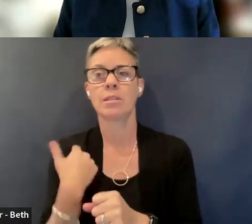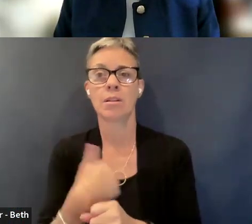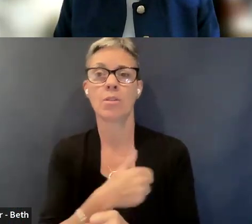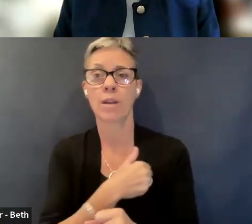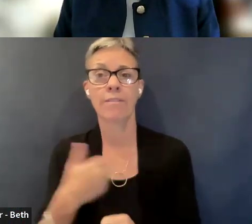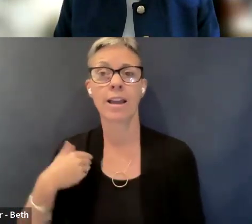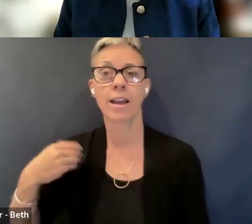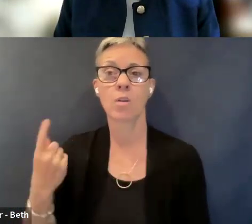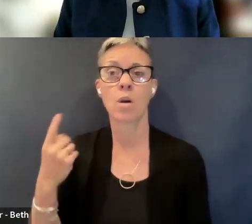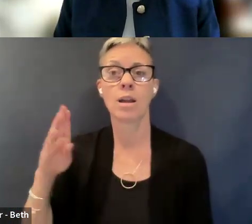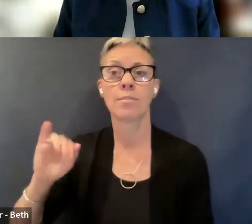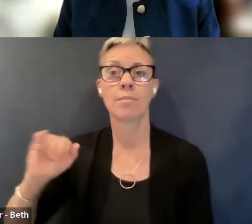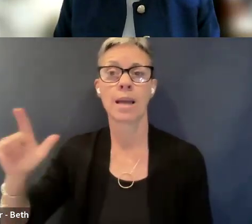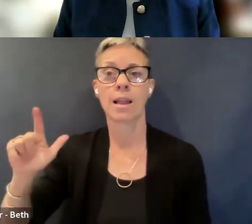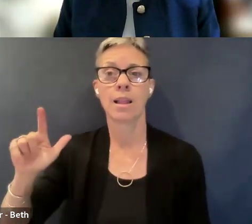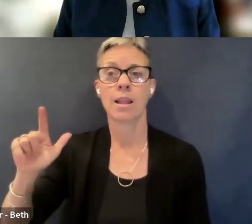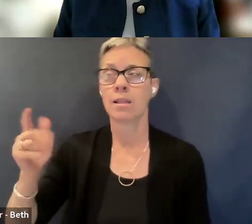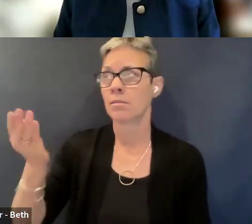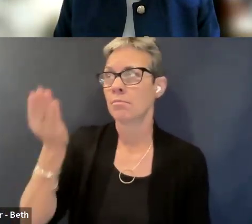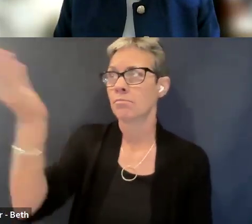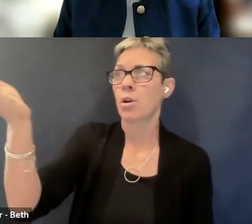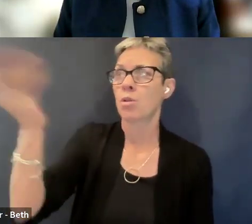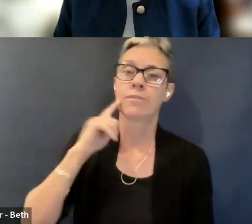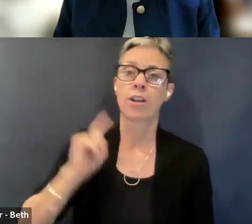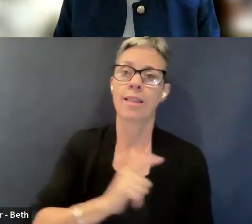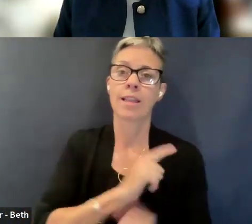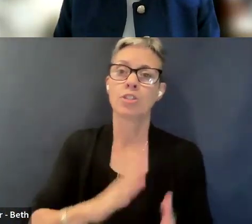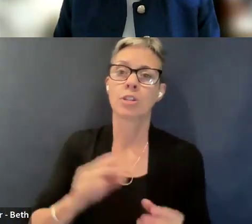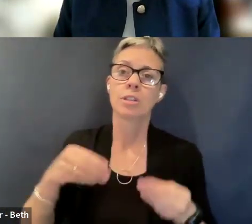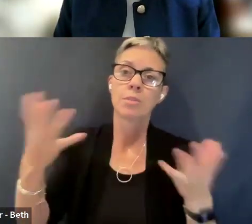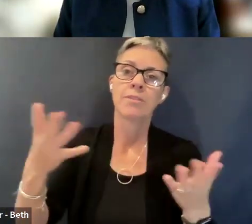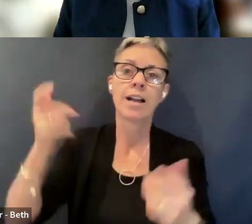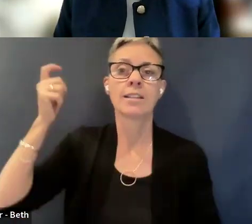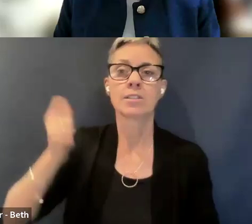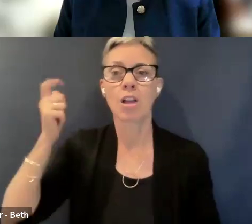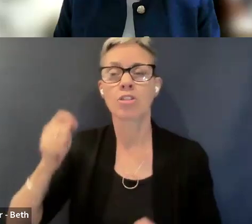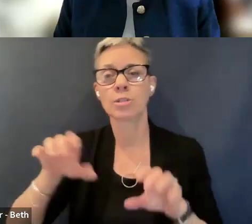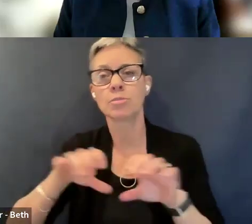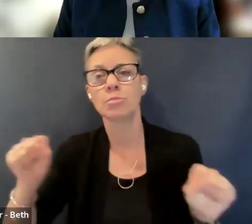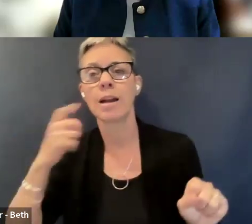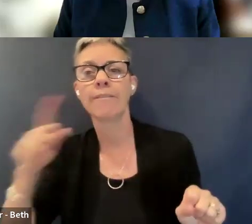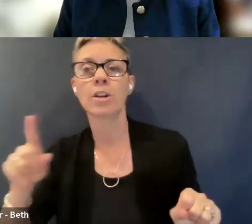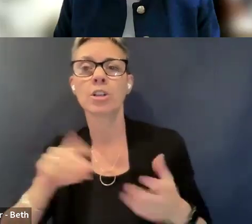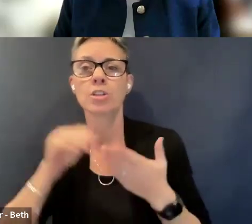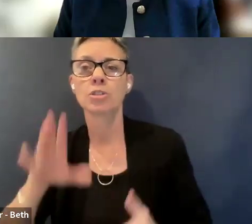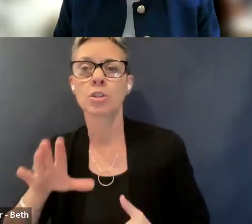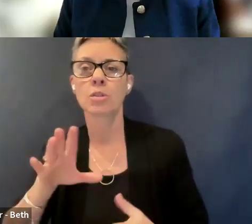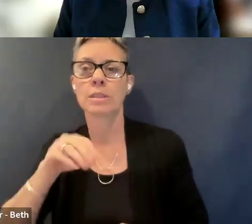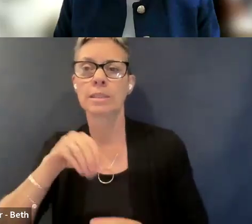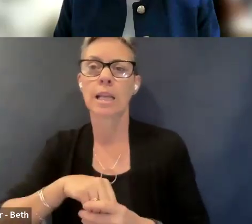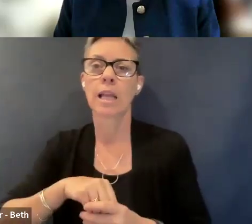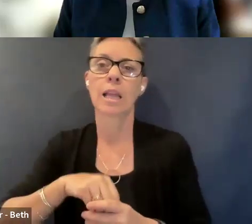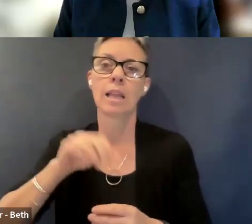bill in front of the legislature to provide scholarships for students within the